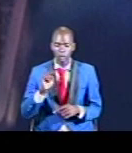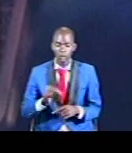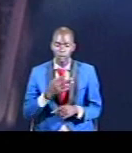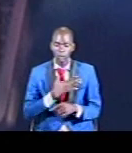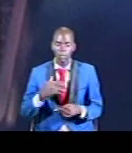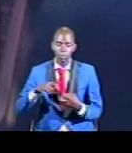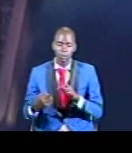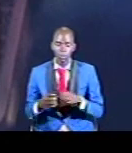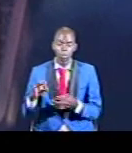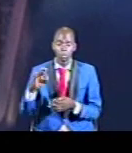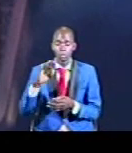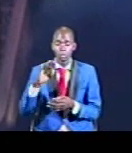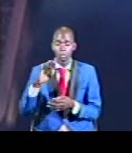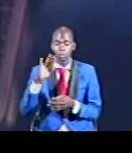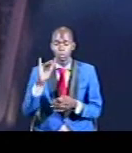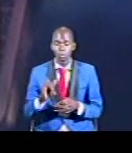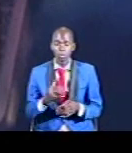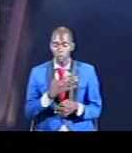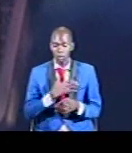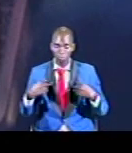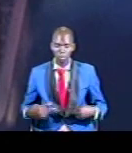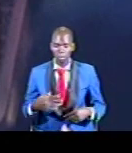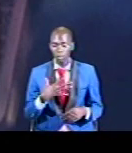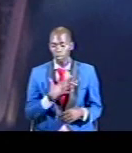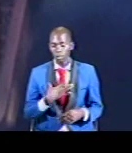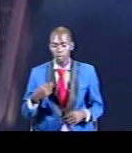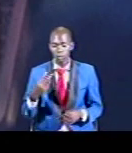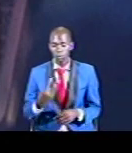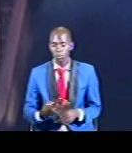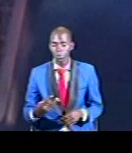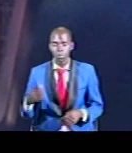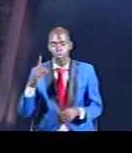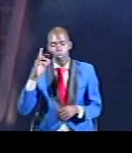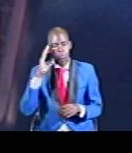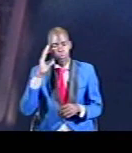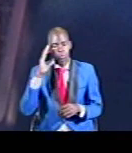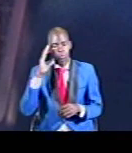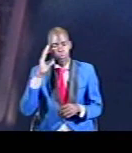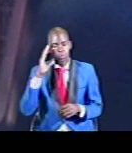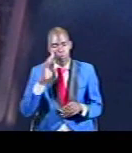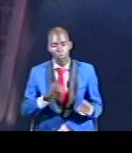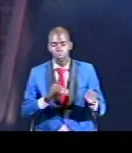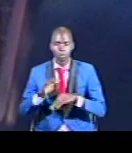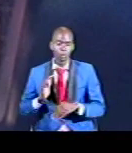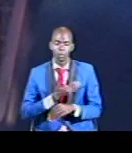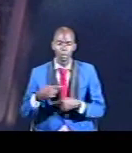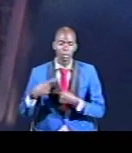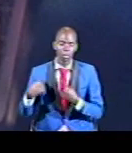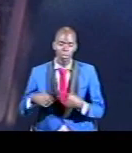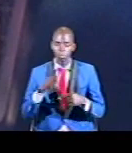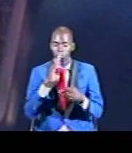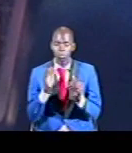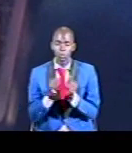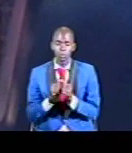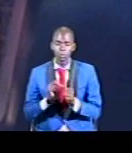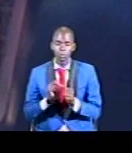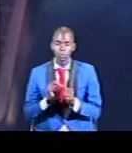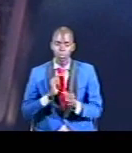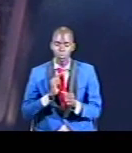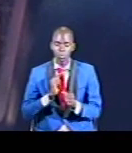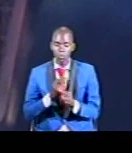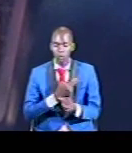and physically and materially, you will impress upon our hearts. Be with us, enlighten